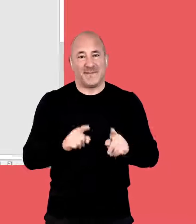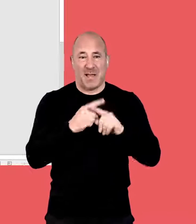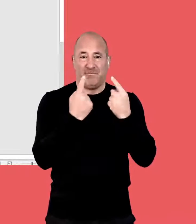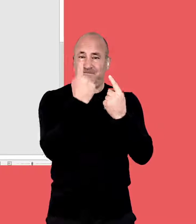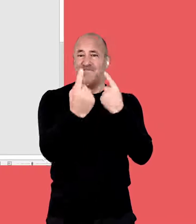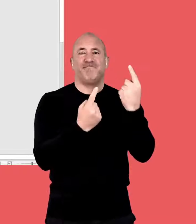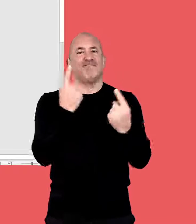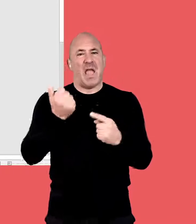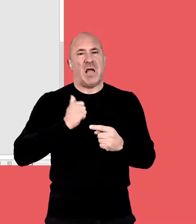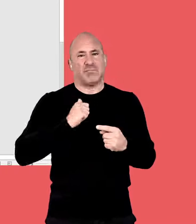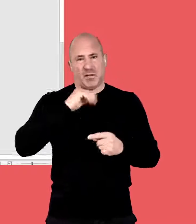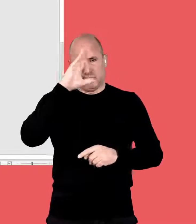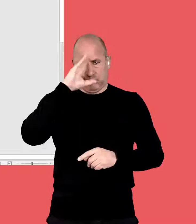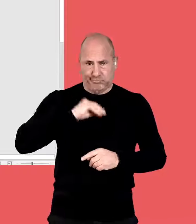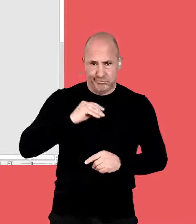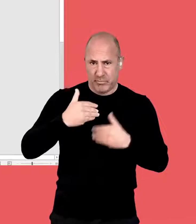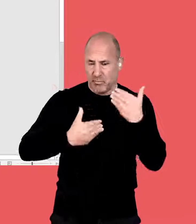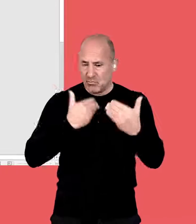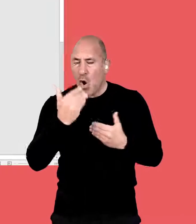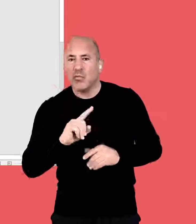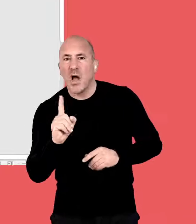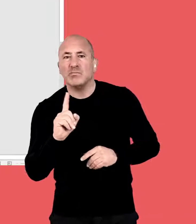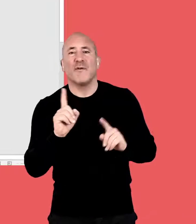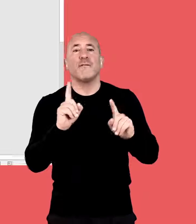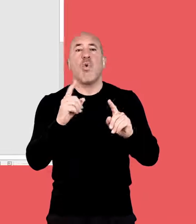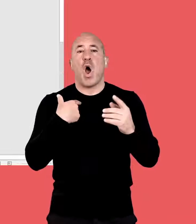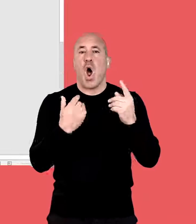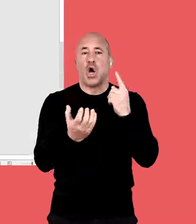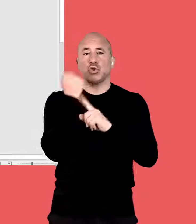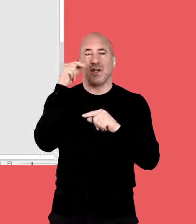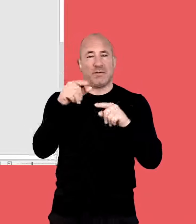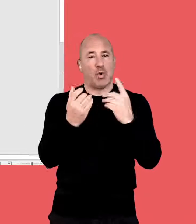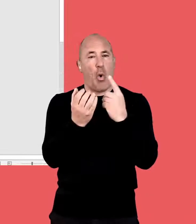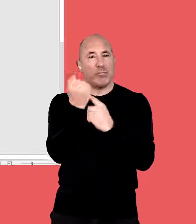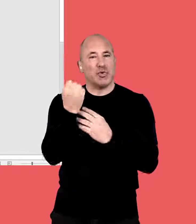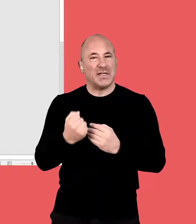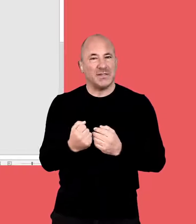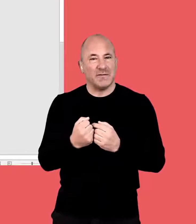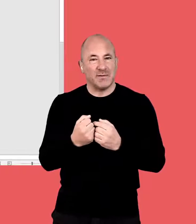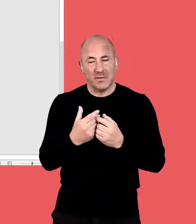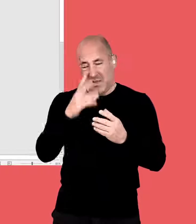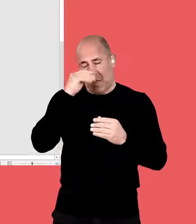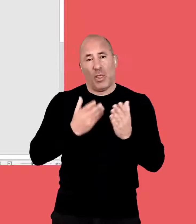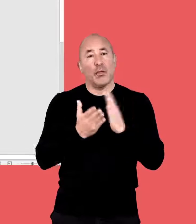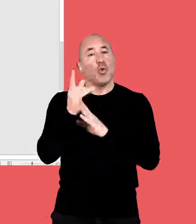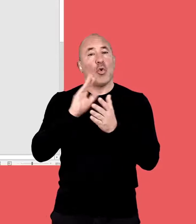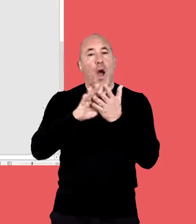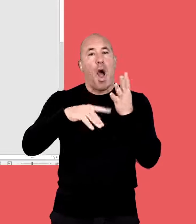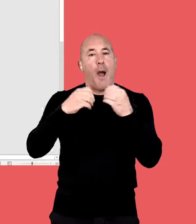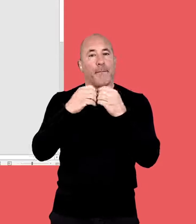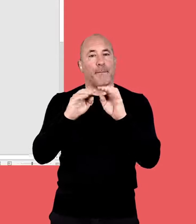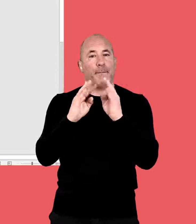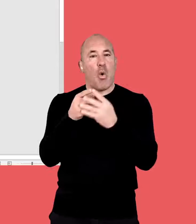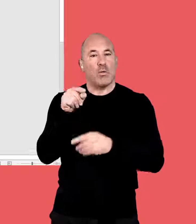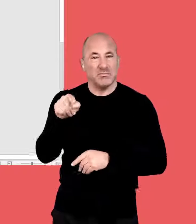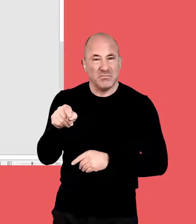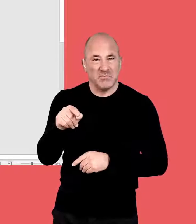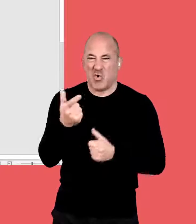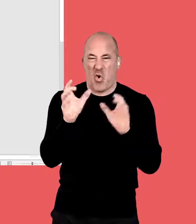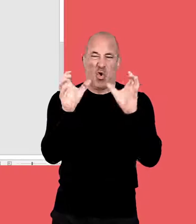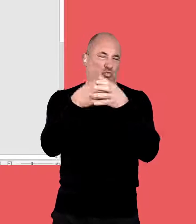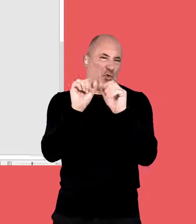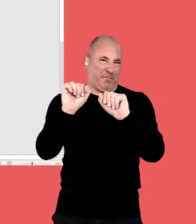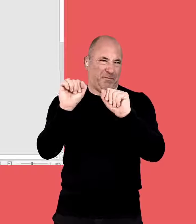Hubs are also expected to report on the progress they are making to achieve these objectives via their hub board or equivalent